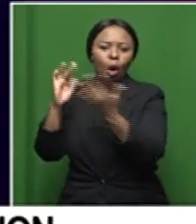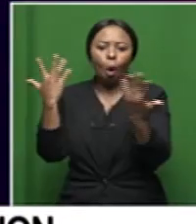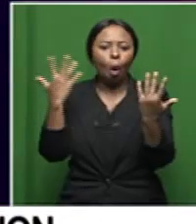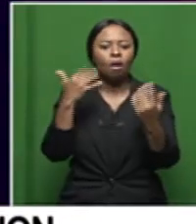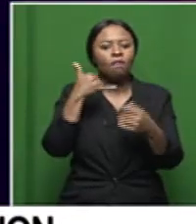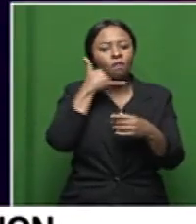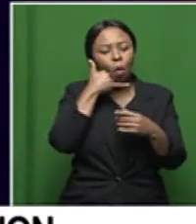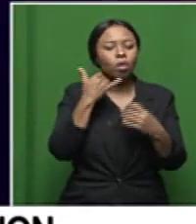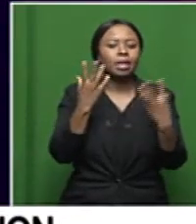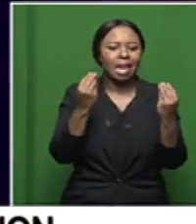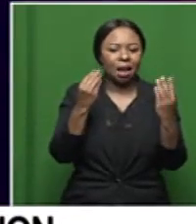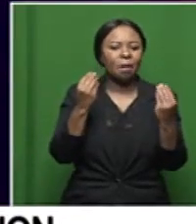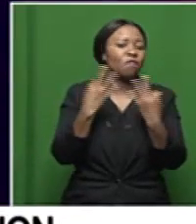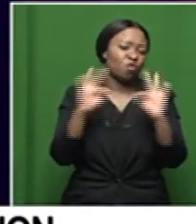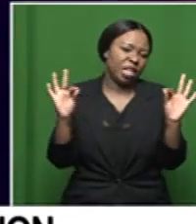hotline. It's a free number,